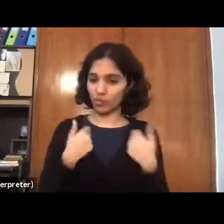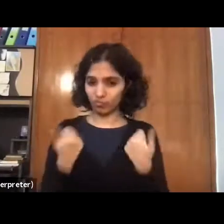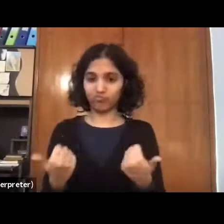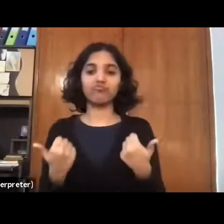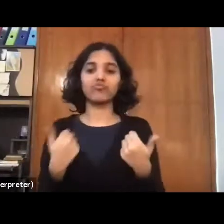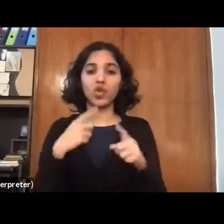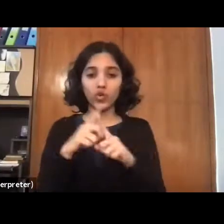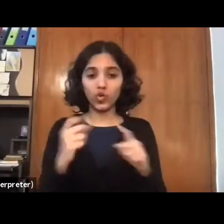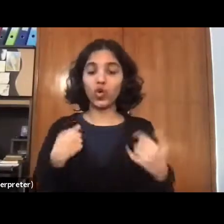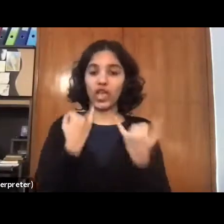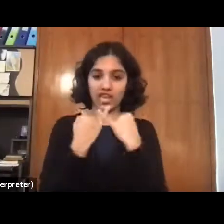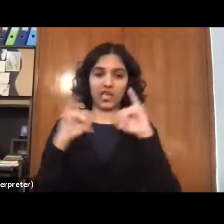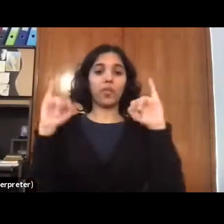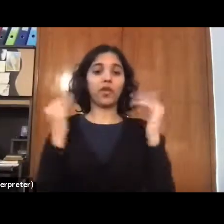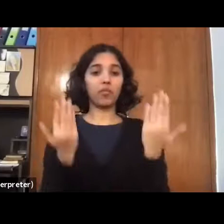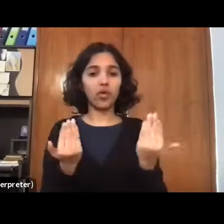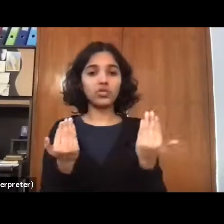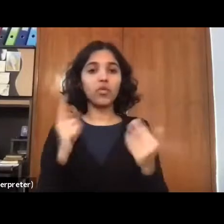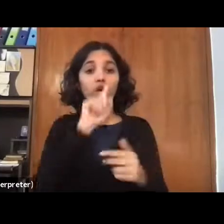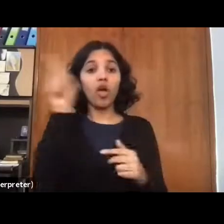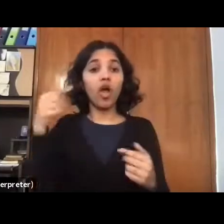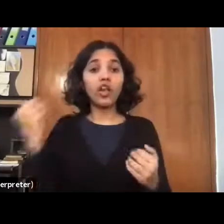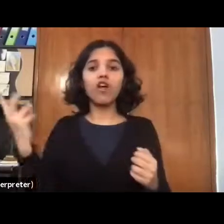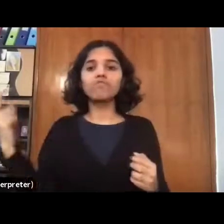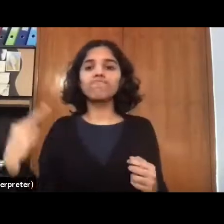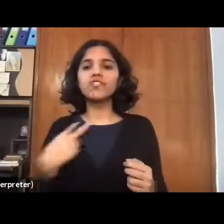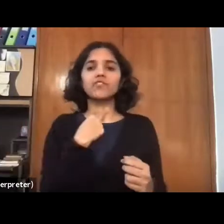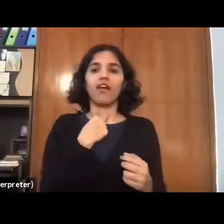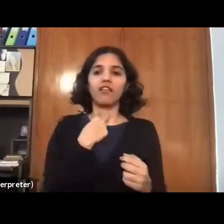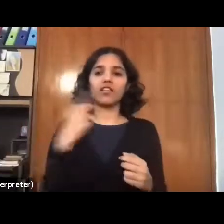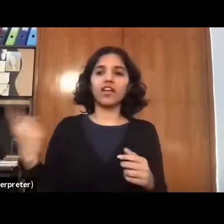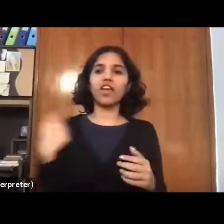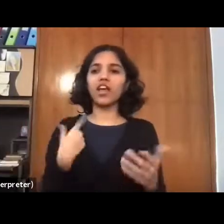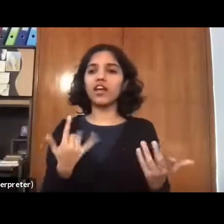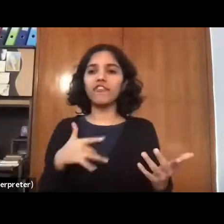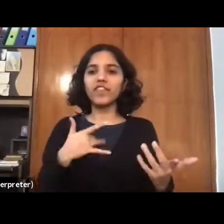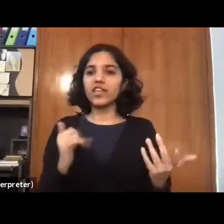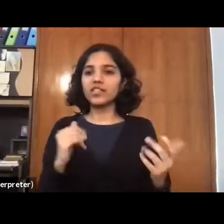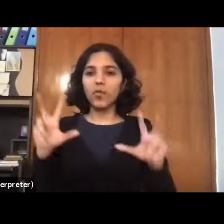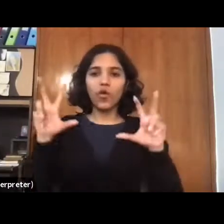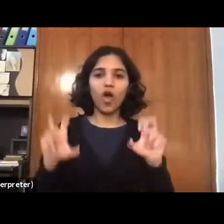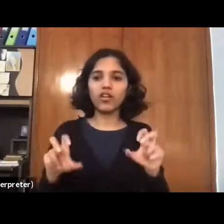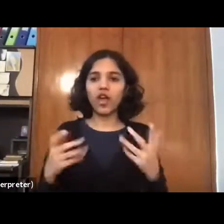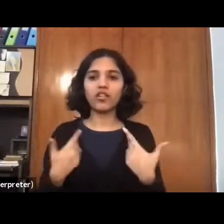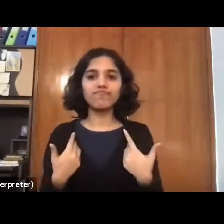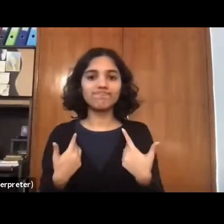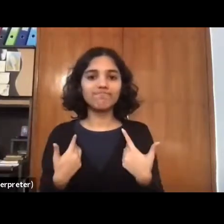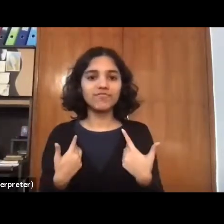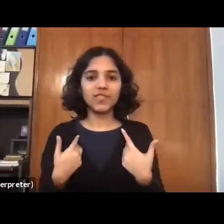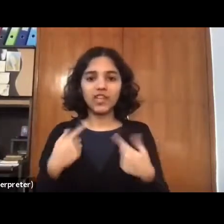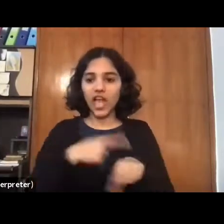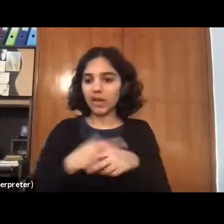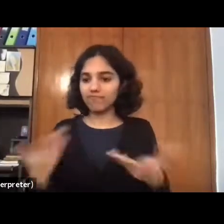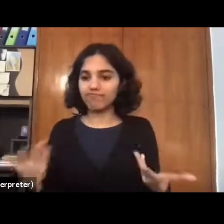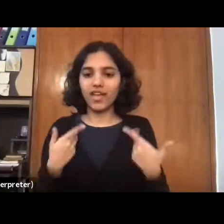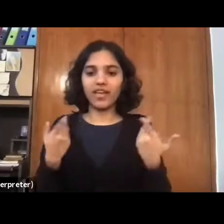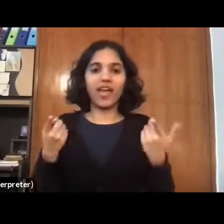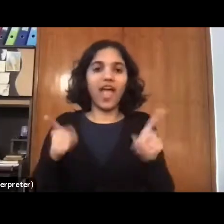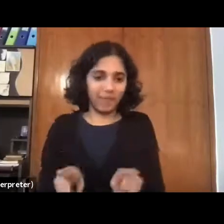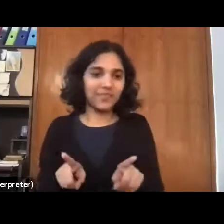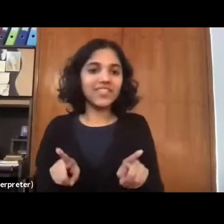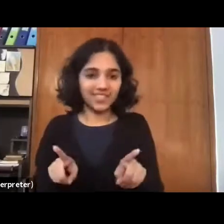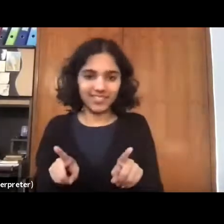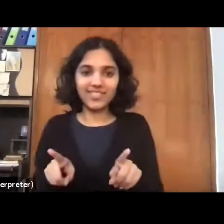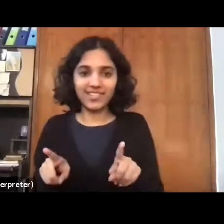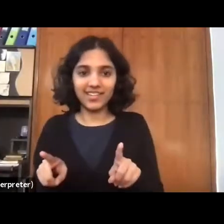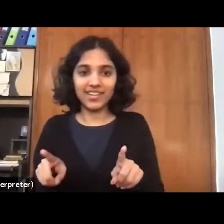relative independence, they find themselves challenged during the lockdown and even in the times to come. So